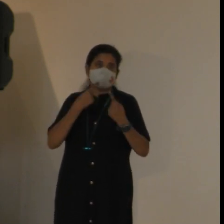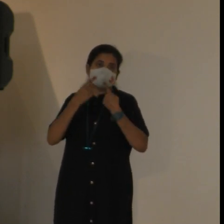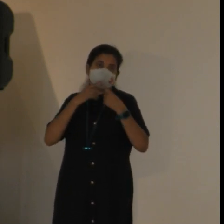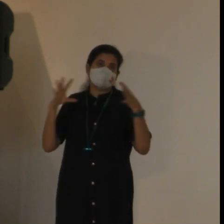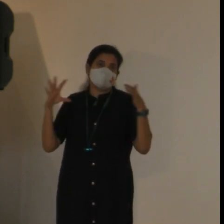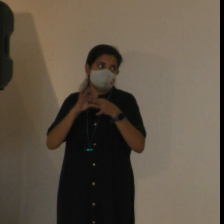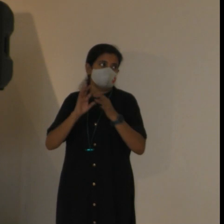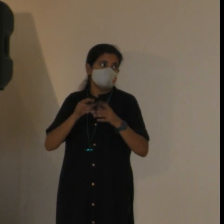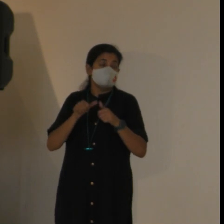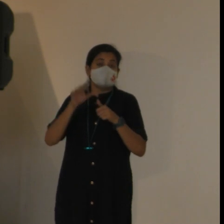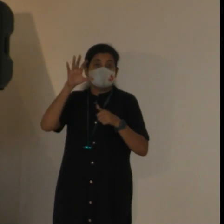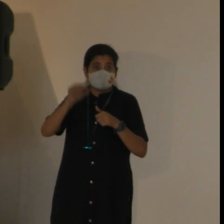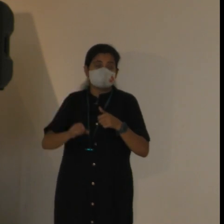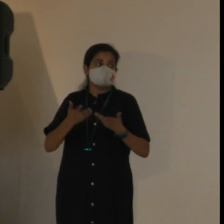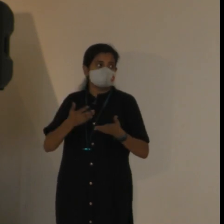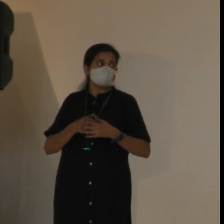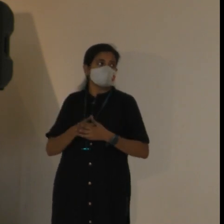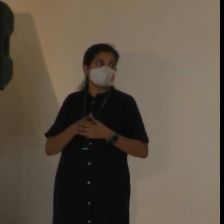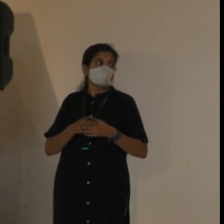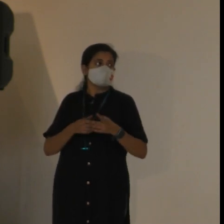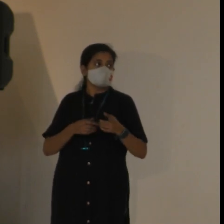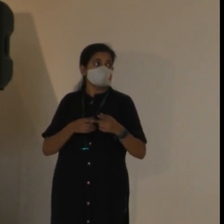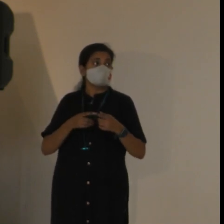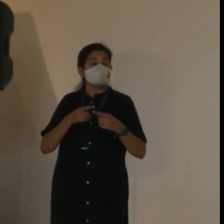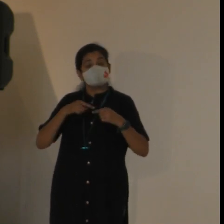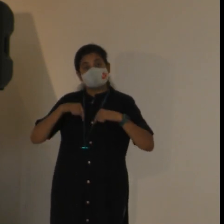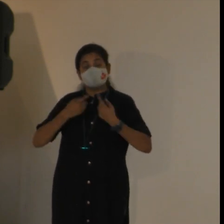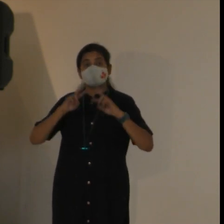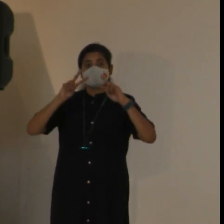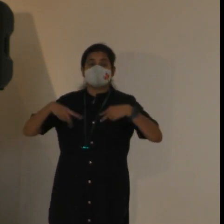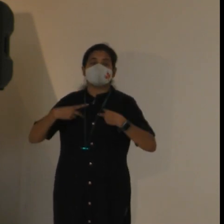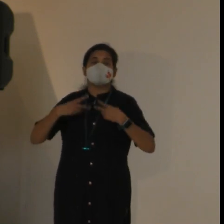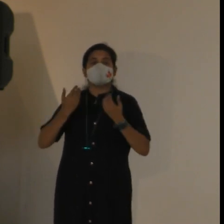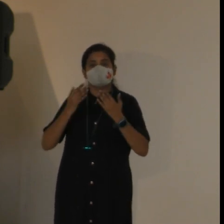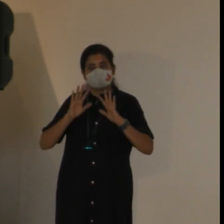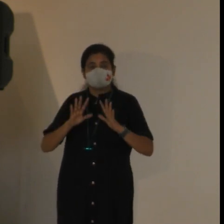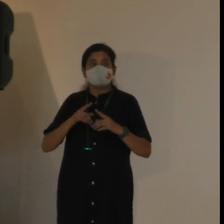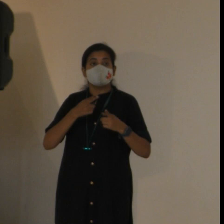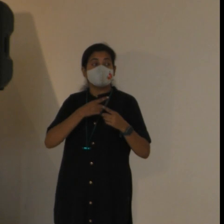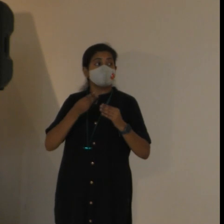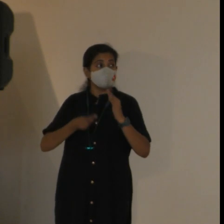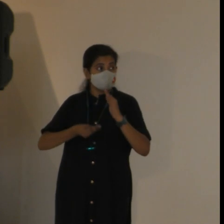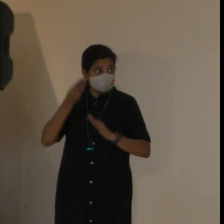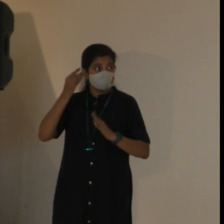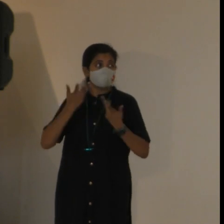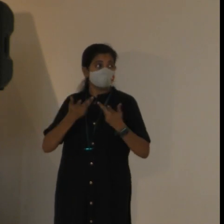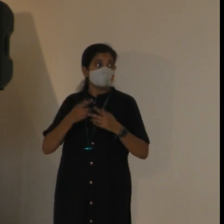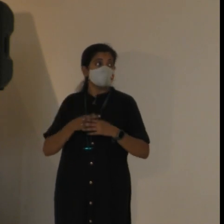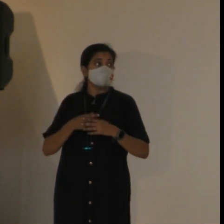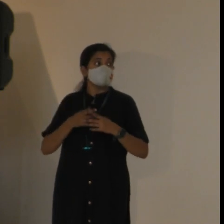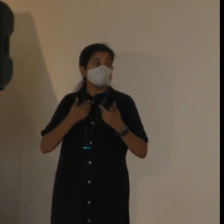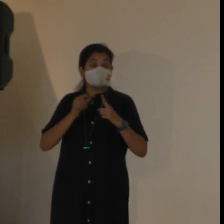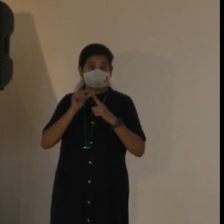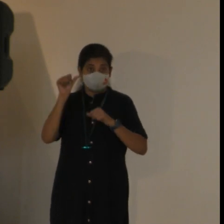about access and outreach. So this is also a self-reflective conversation that we had, which was more incredibly painful to have, because